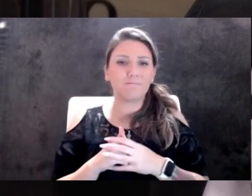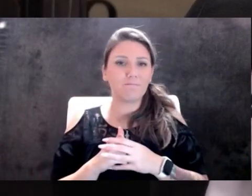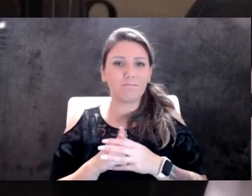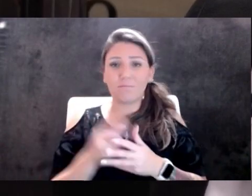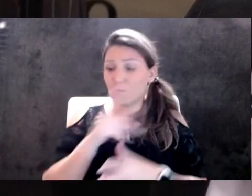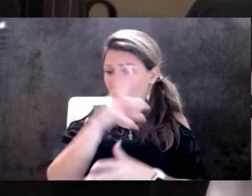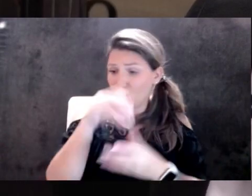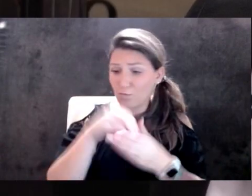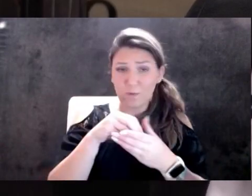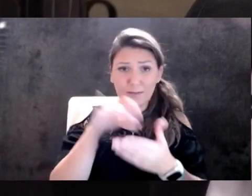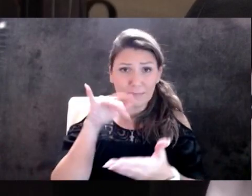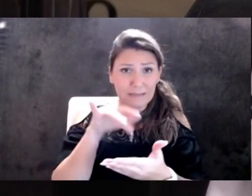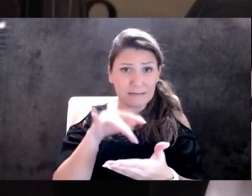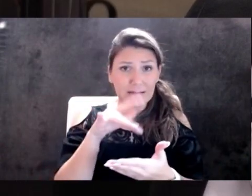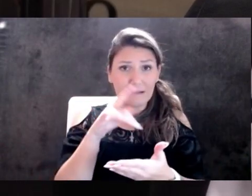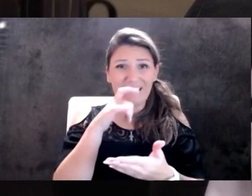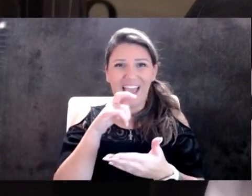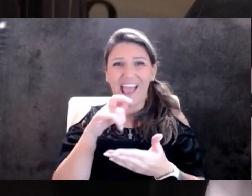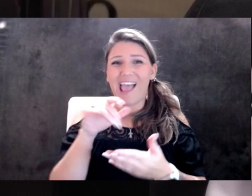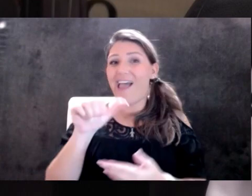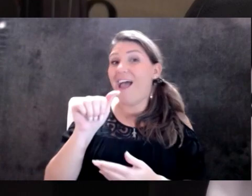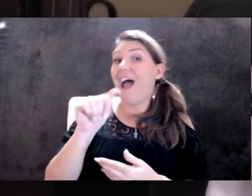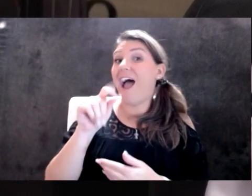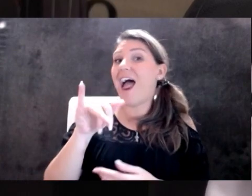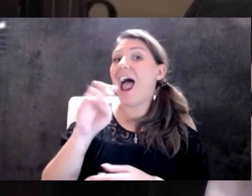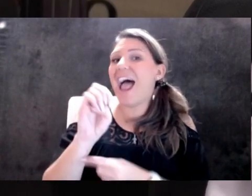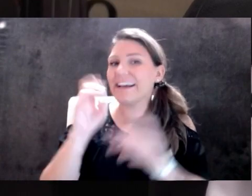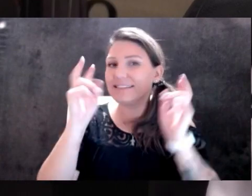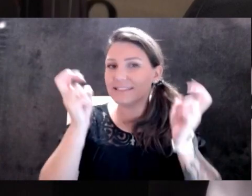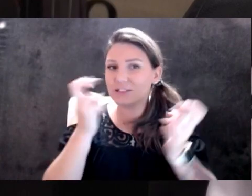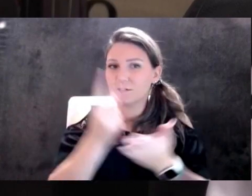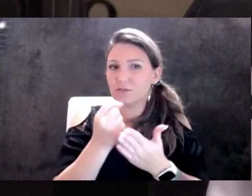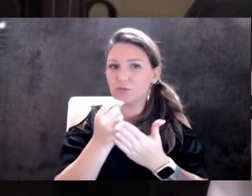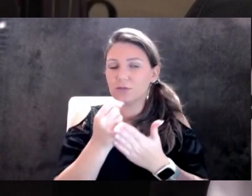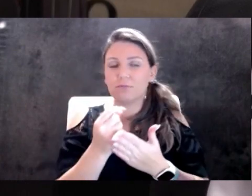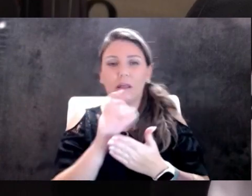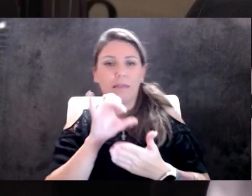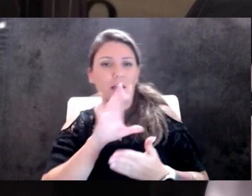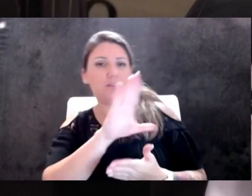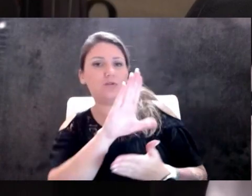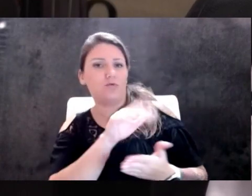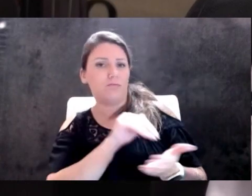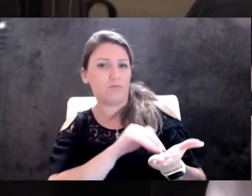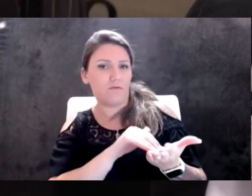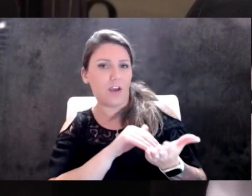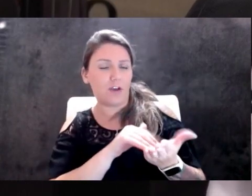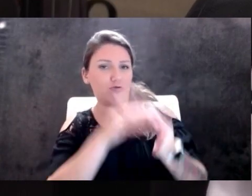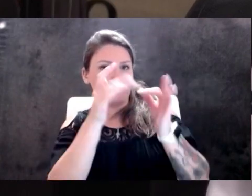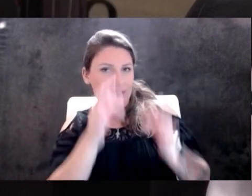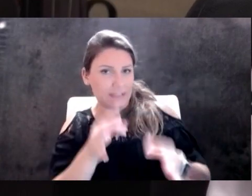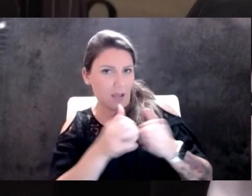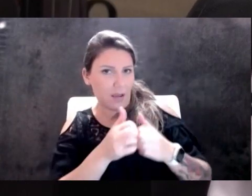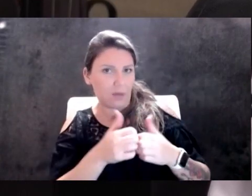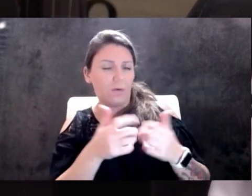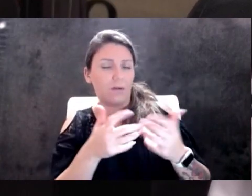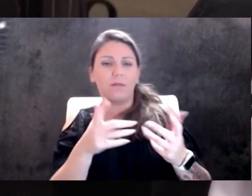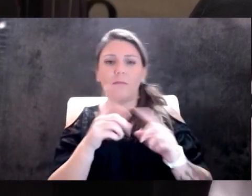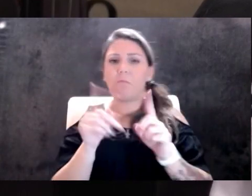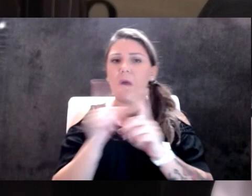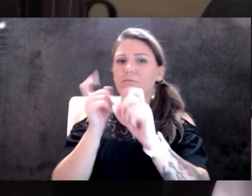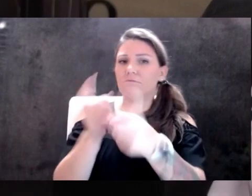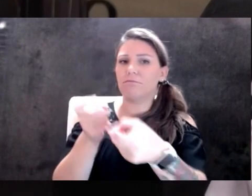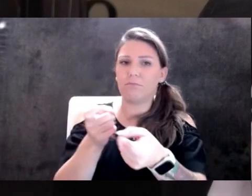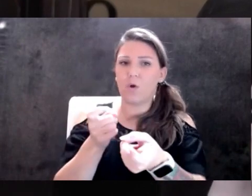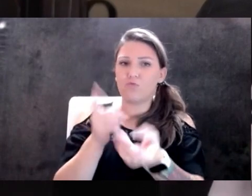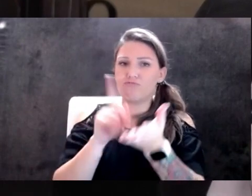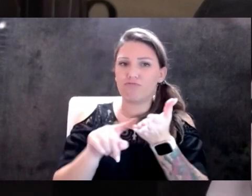not receiving any active treatment. The treatment is what your provider, you and your doctor have decided upon, but you're contributing to the research